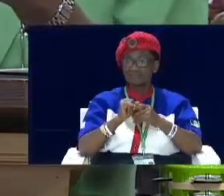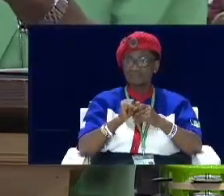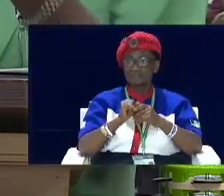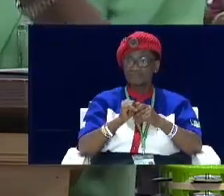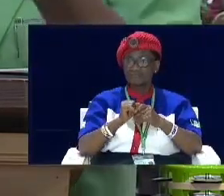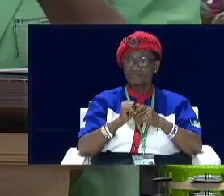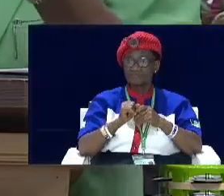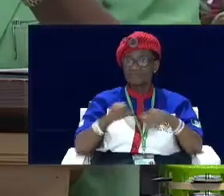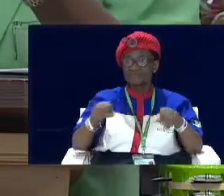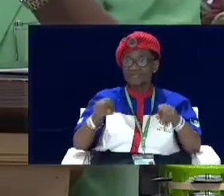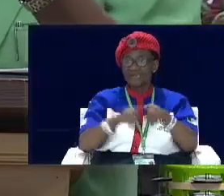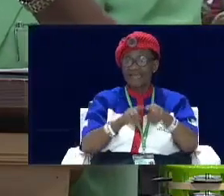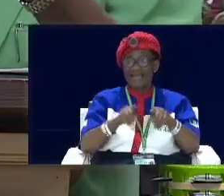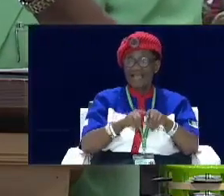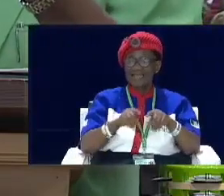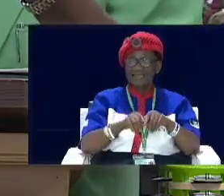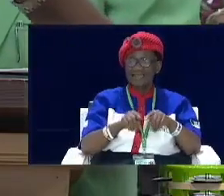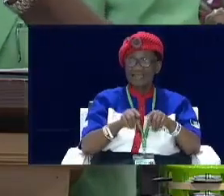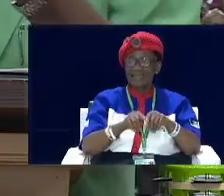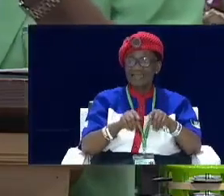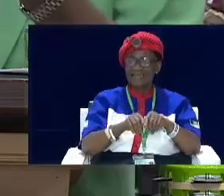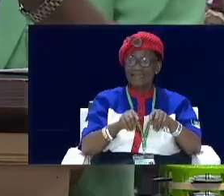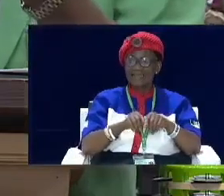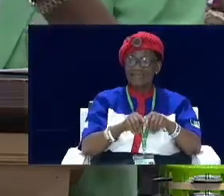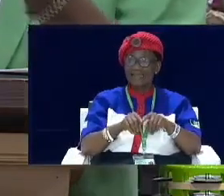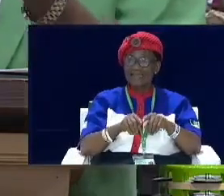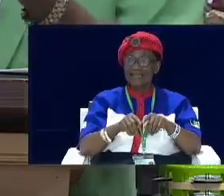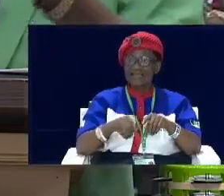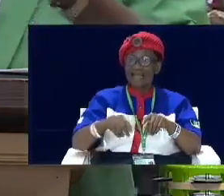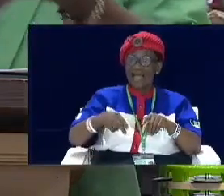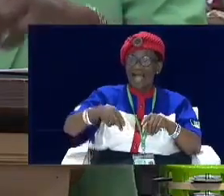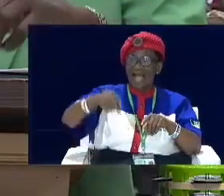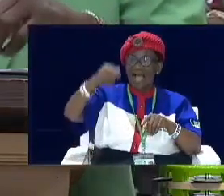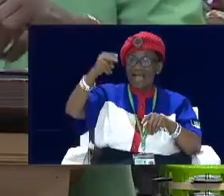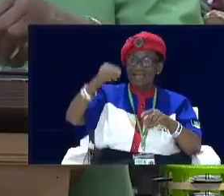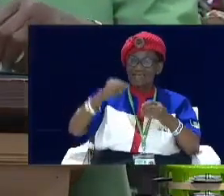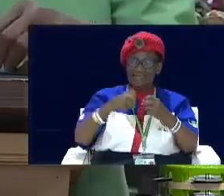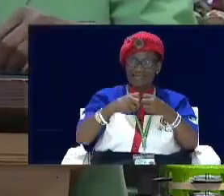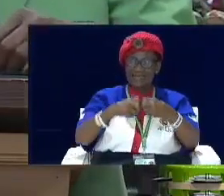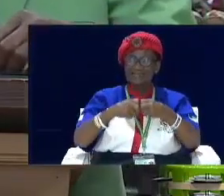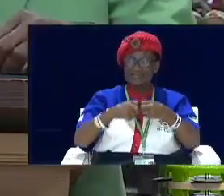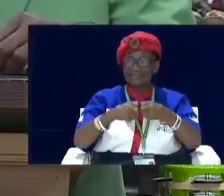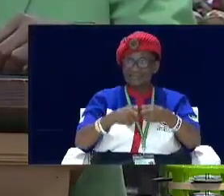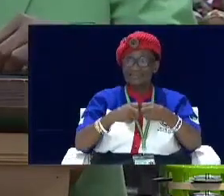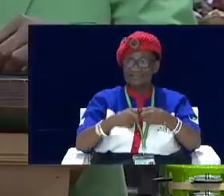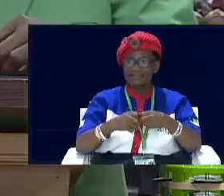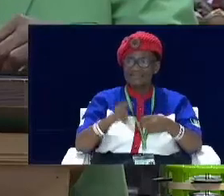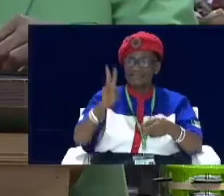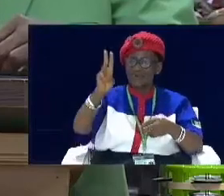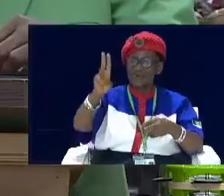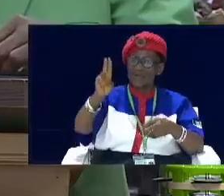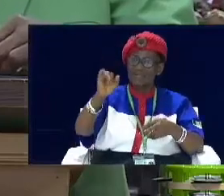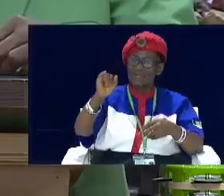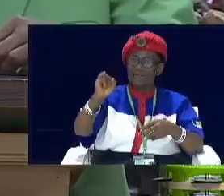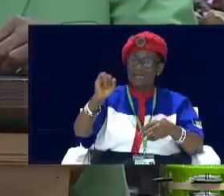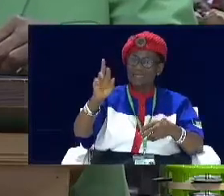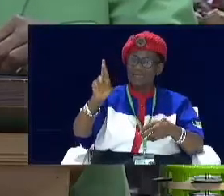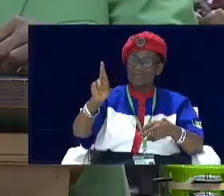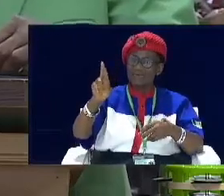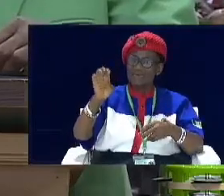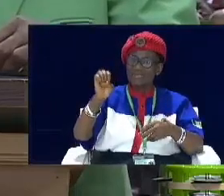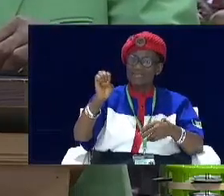like high tension. Electricity wire. To dabi wire na mana mana.